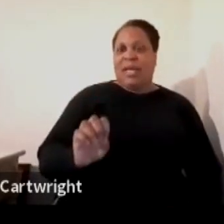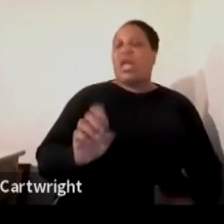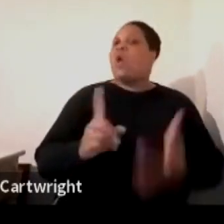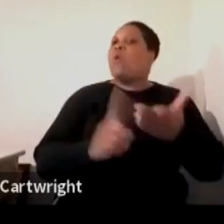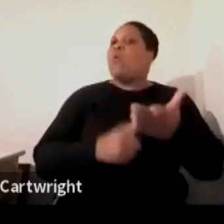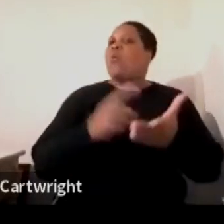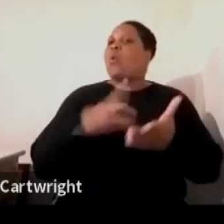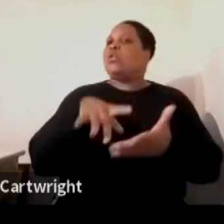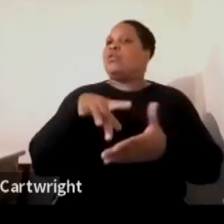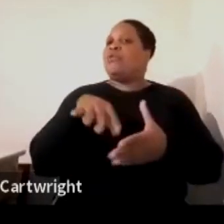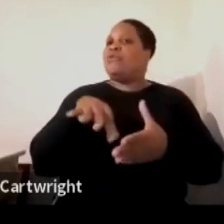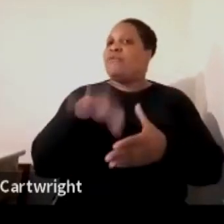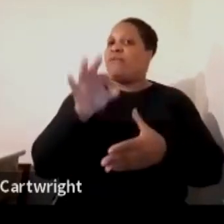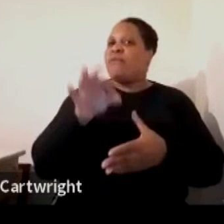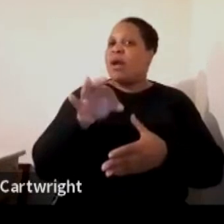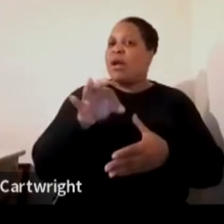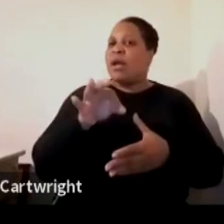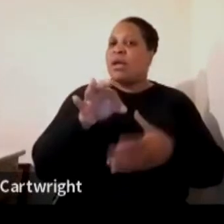in the variant is